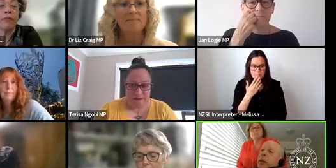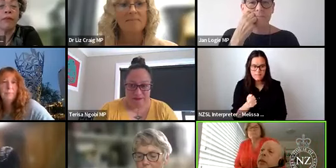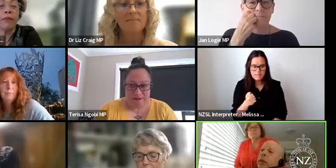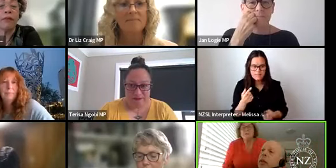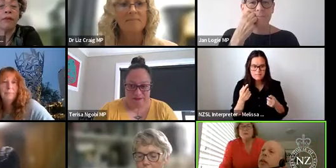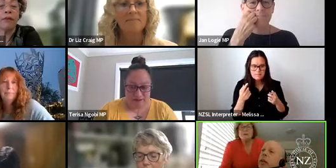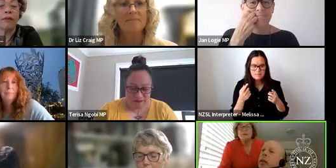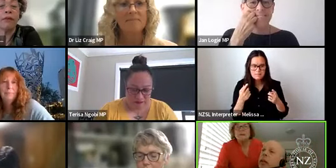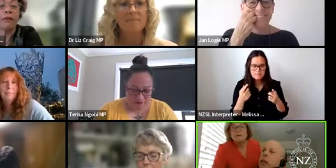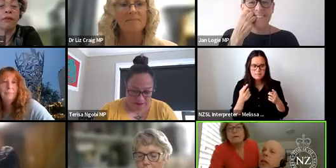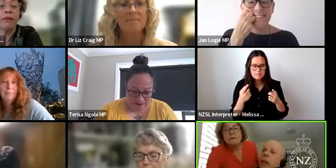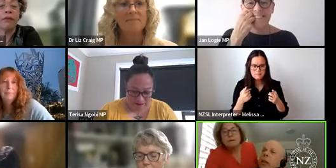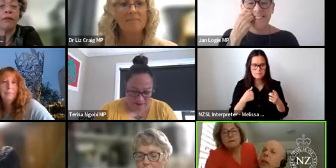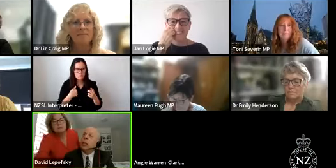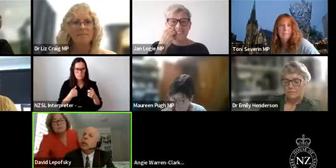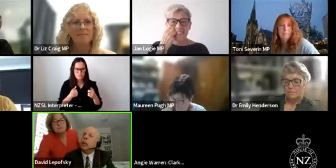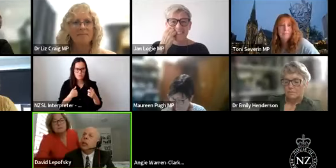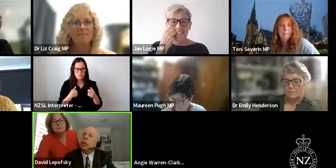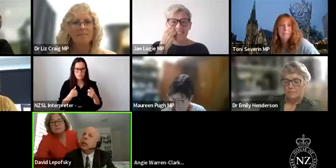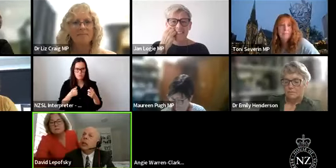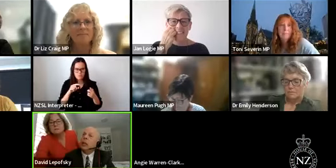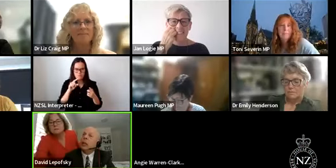says,